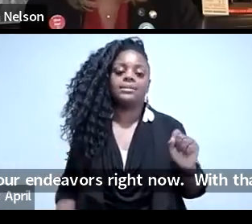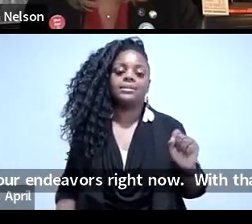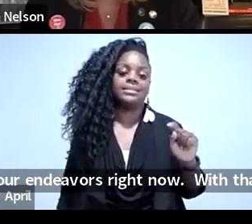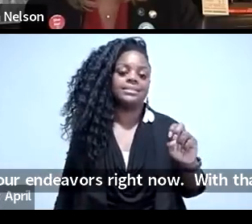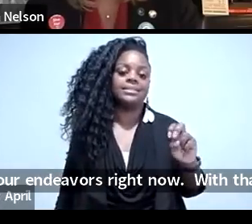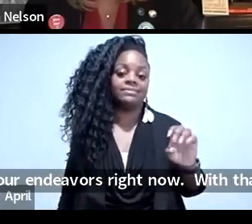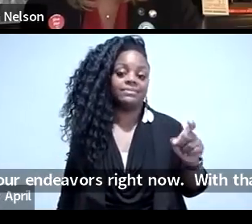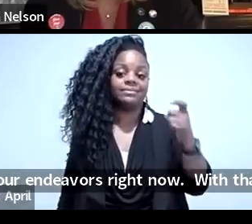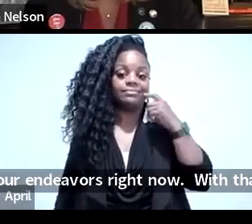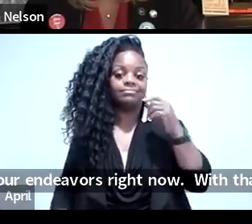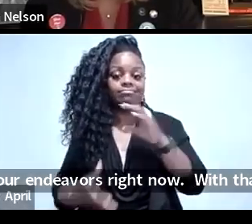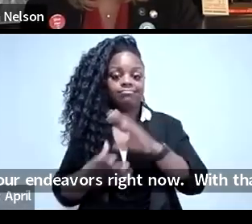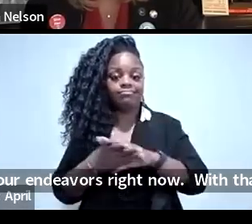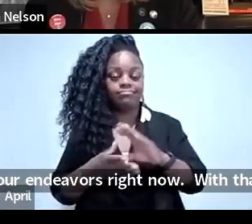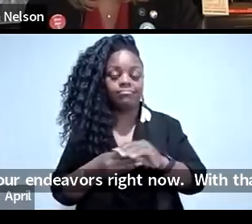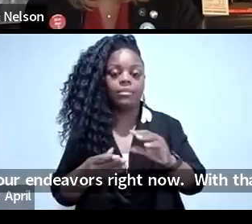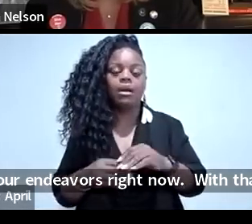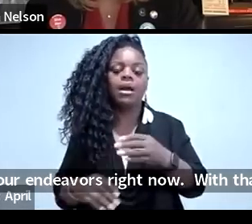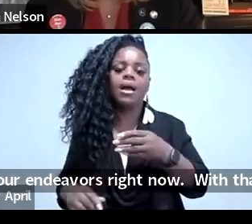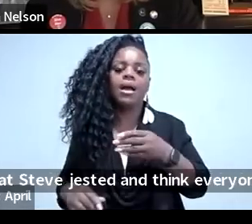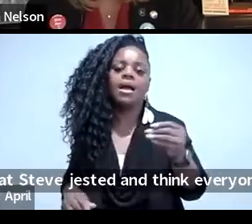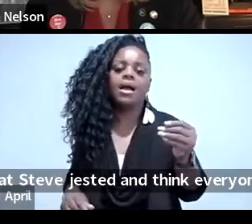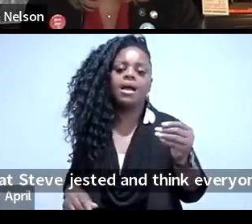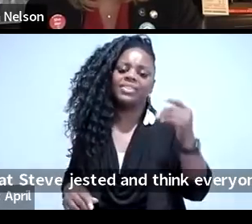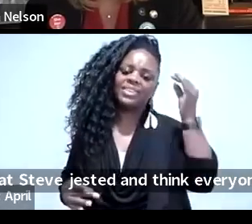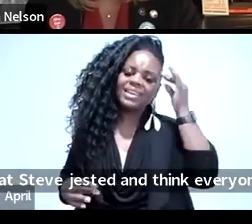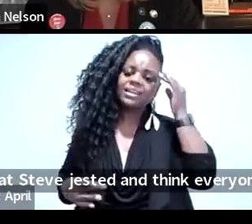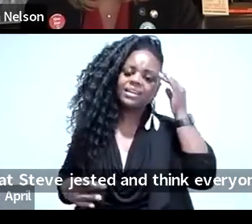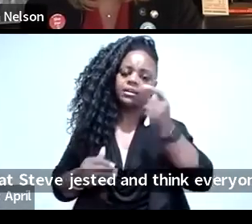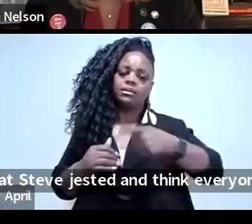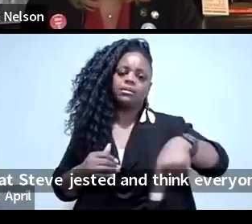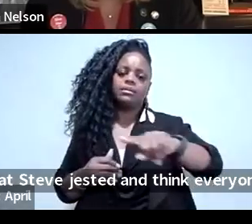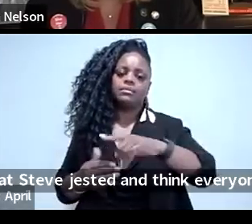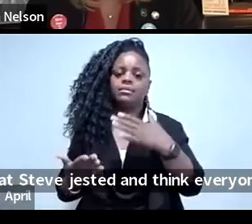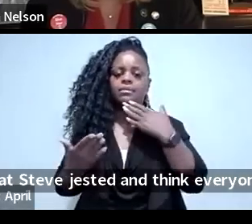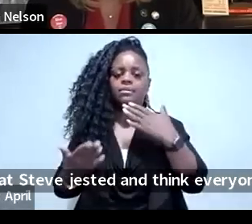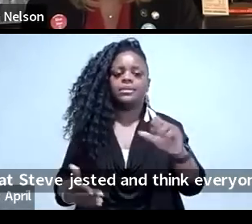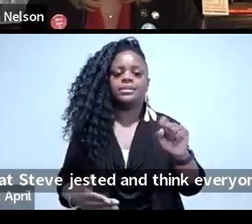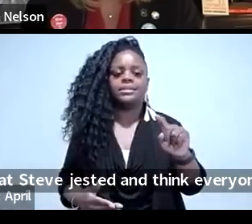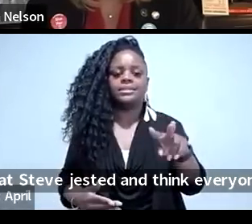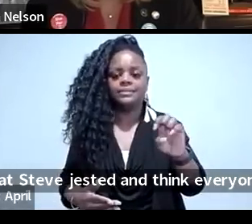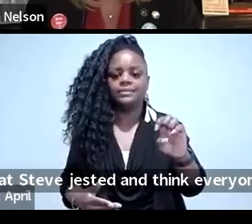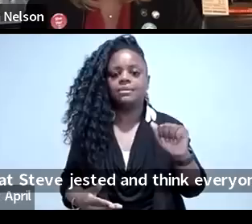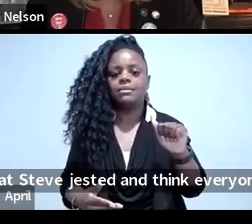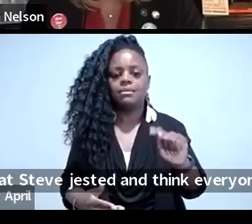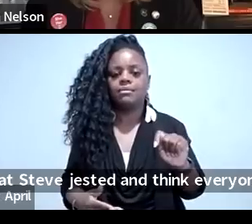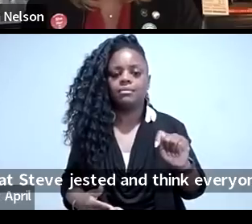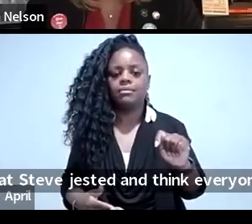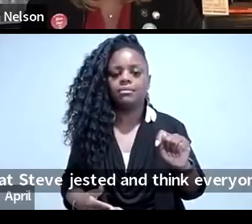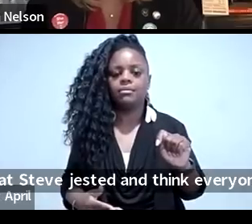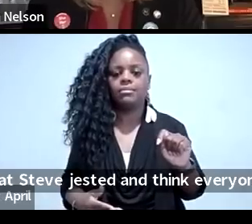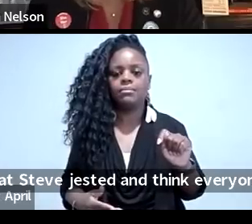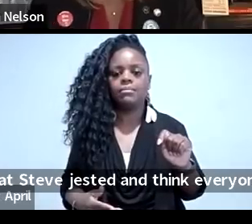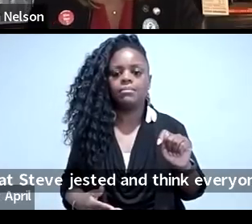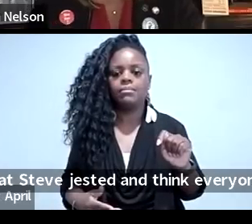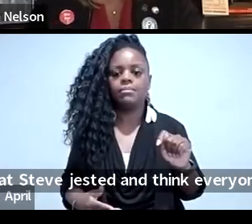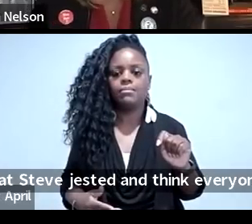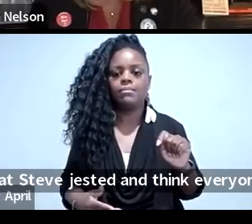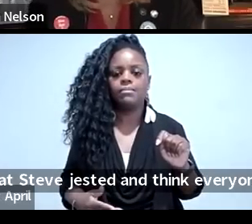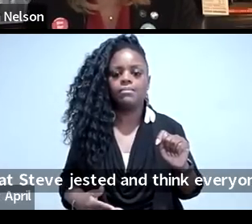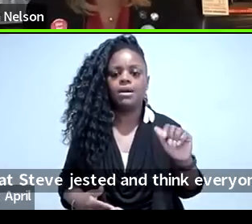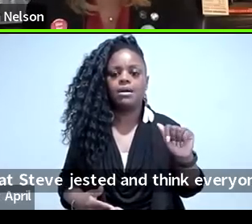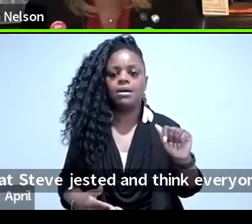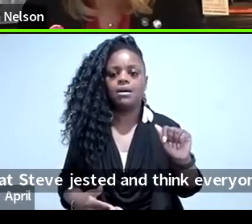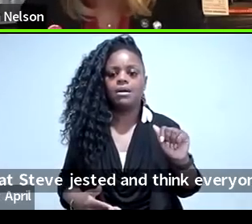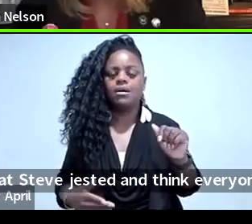and my magazine, The American Prospect, for hosting this. And see you all on the barricades. See you